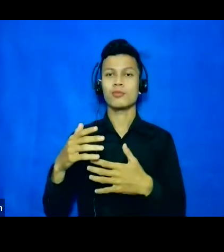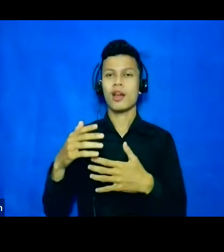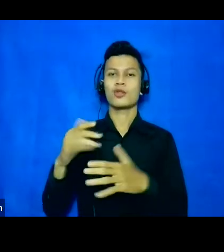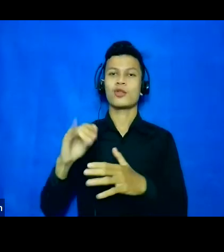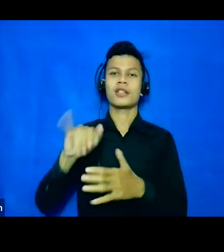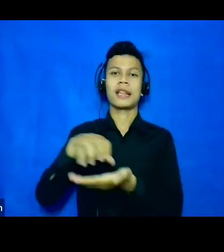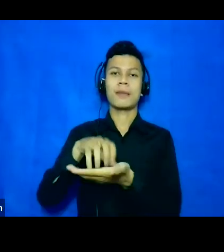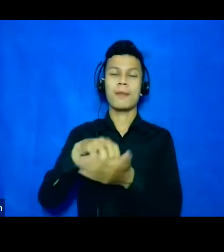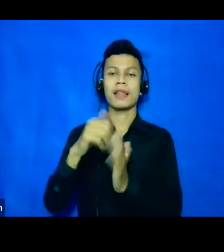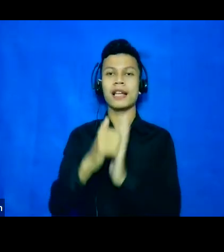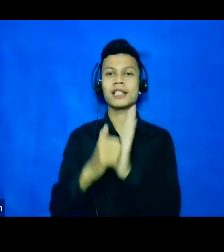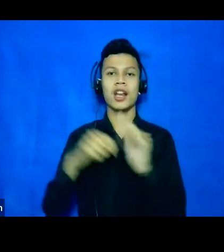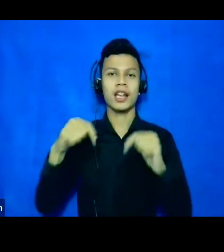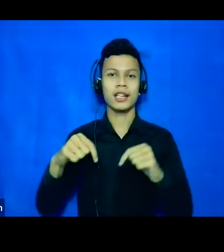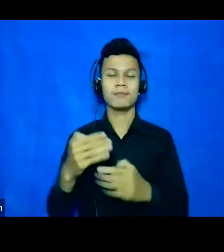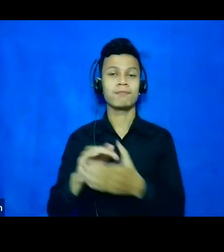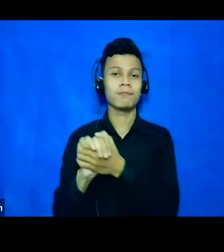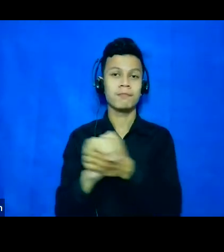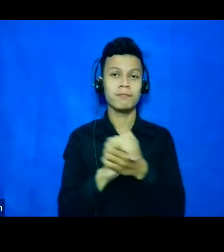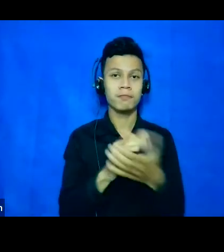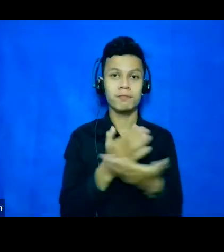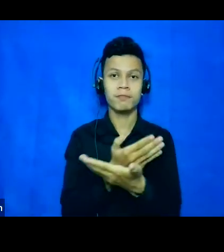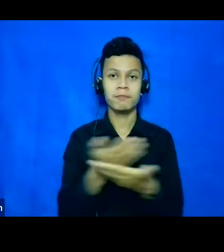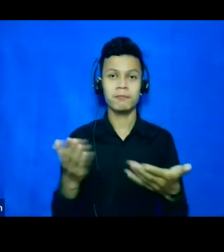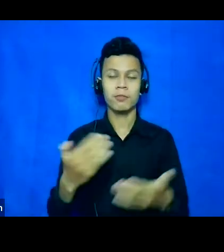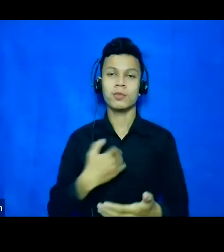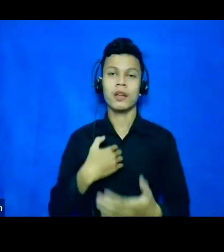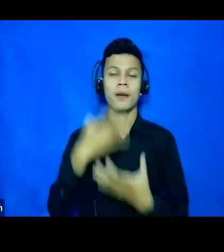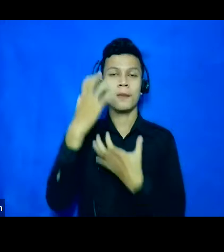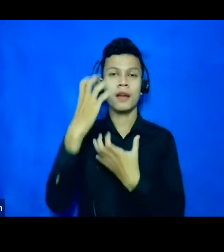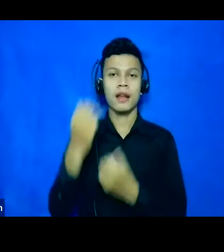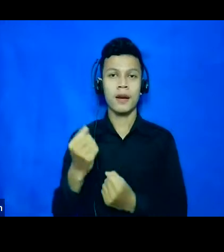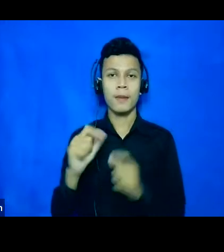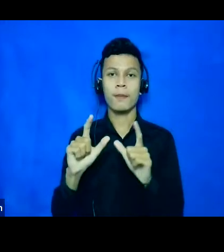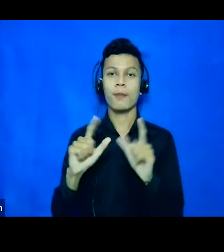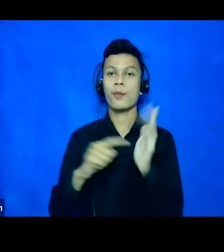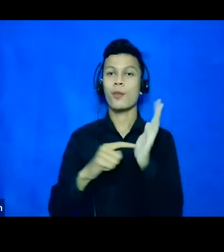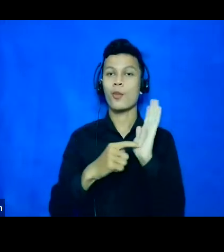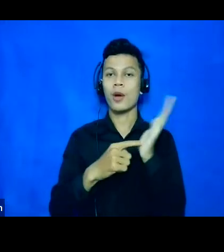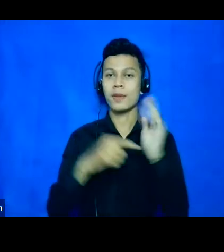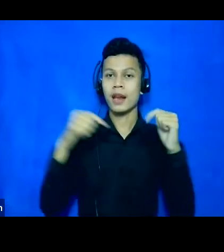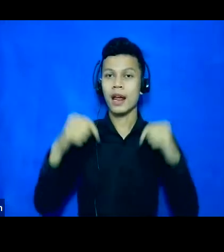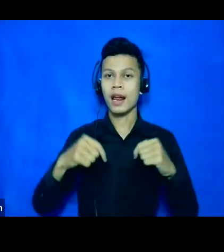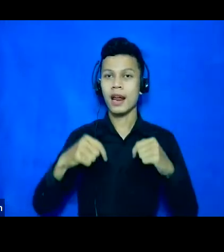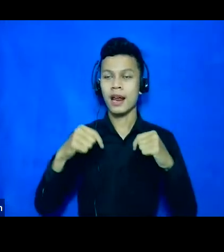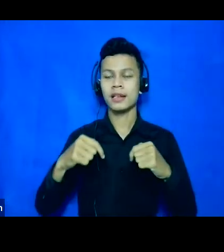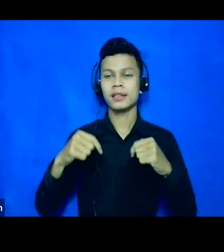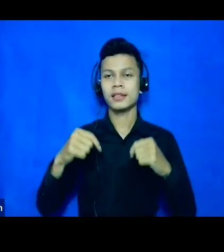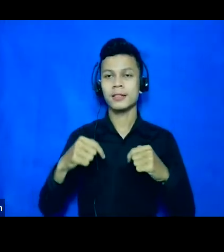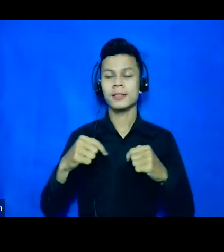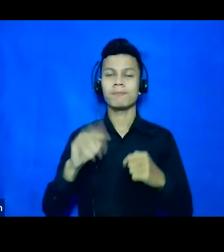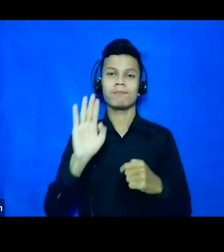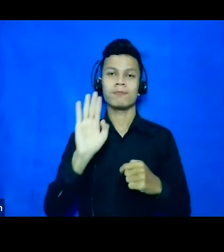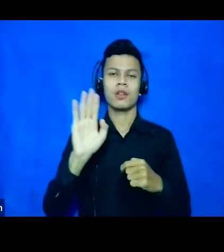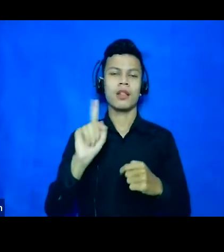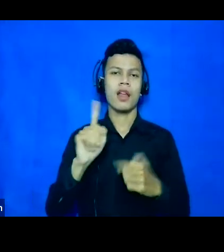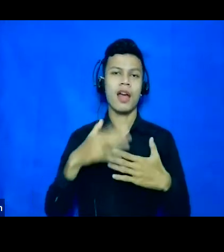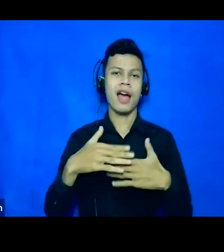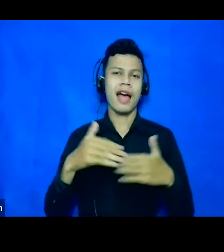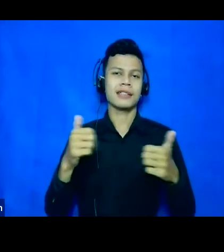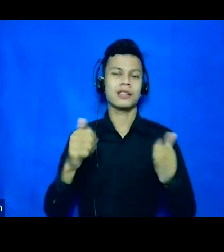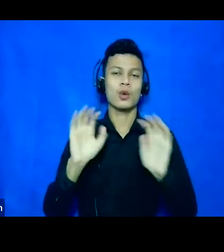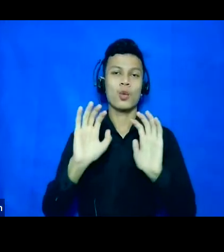and I hope the webinar will be fruitful and can create a